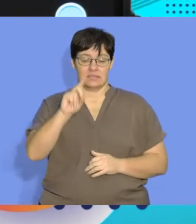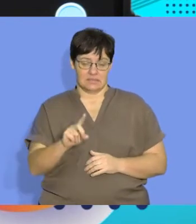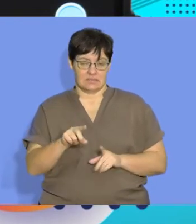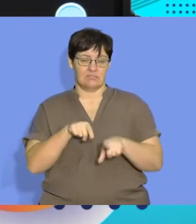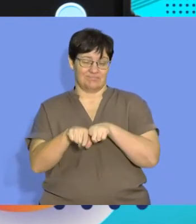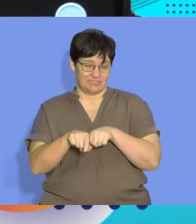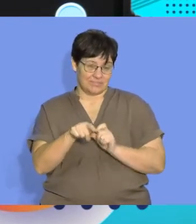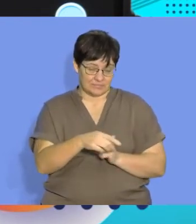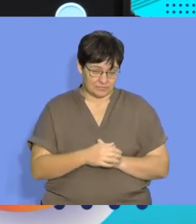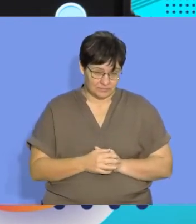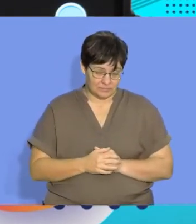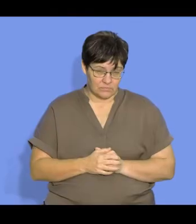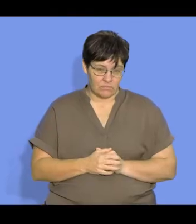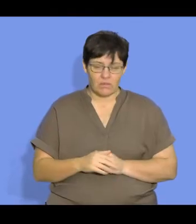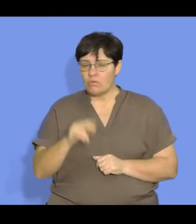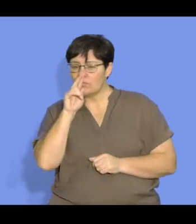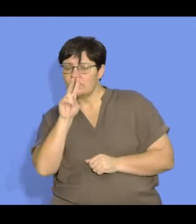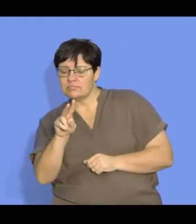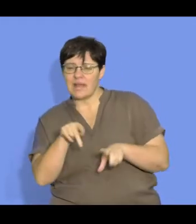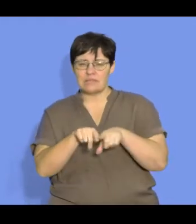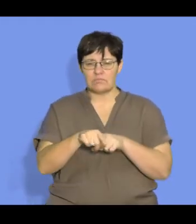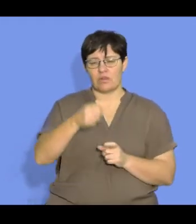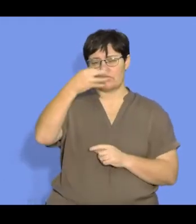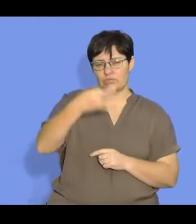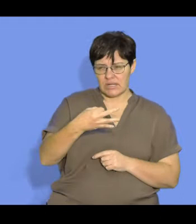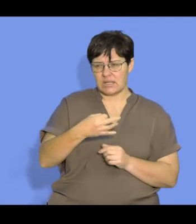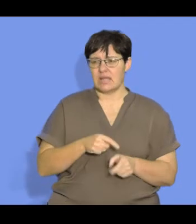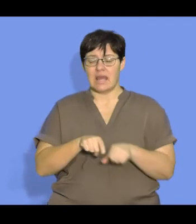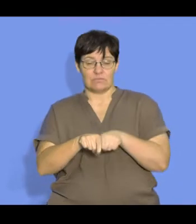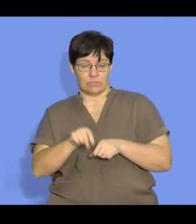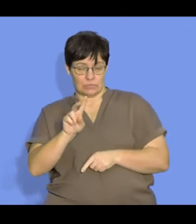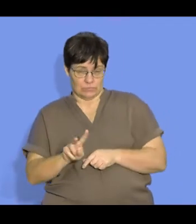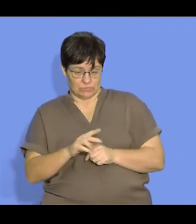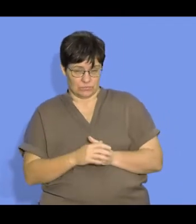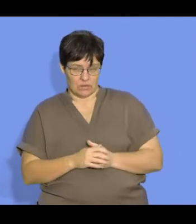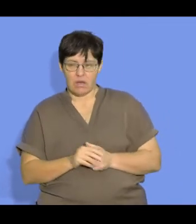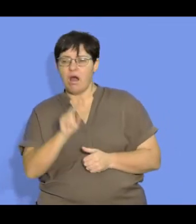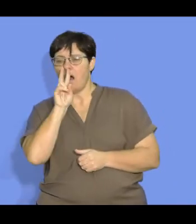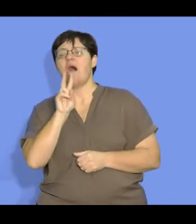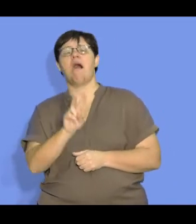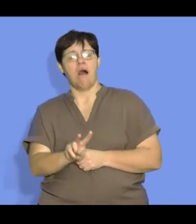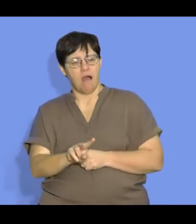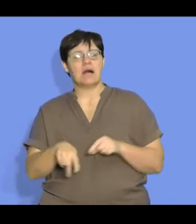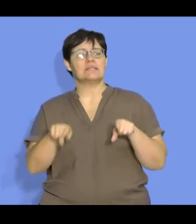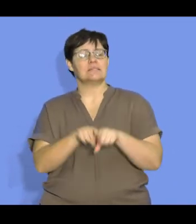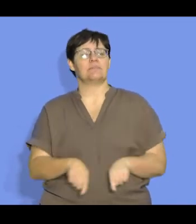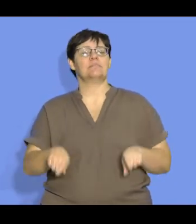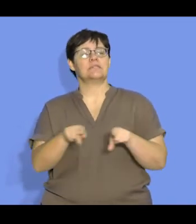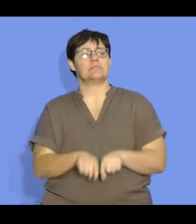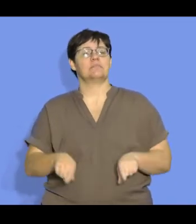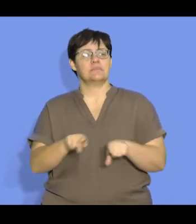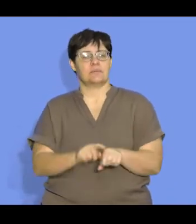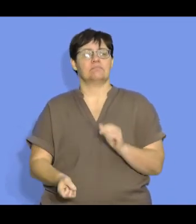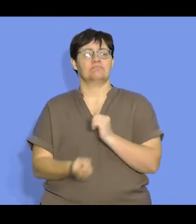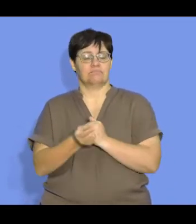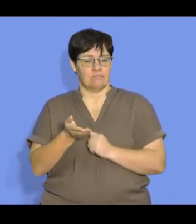of an experiment. So in the case where we see experiment 3 and experiment 2, you can see the same amount of